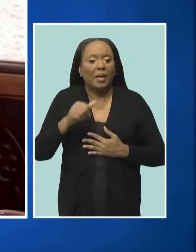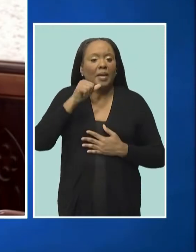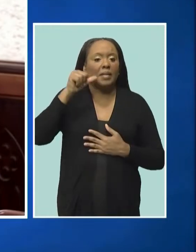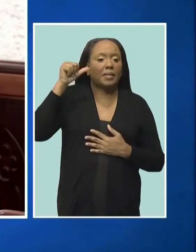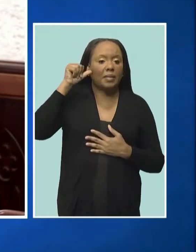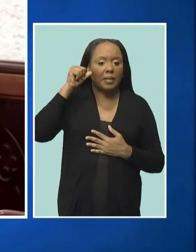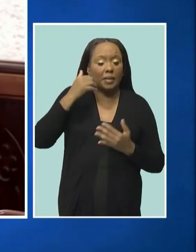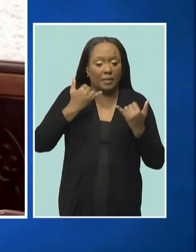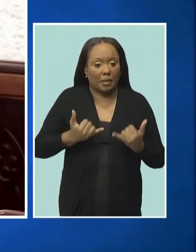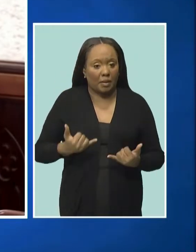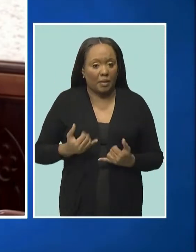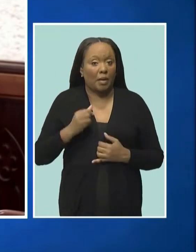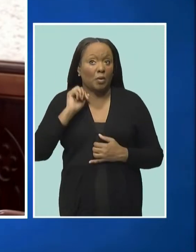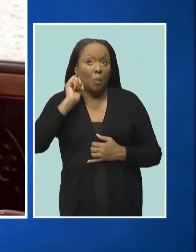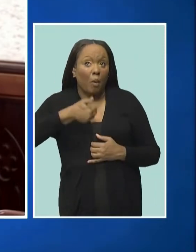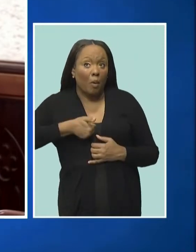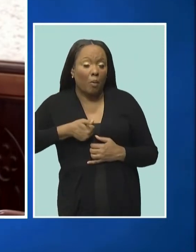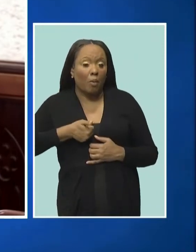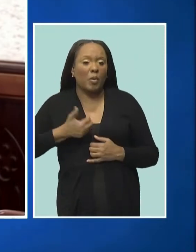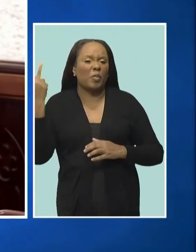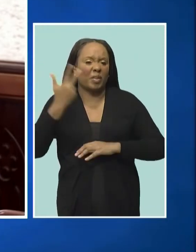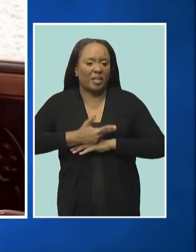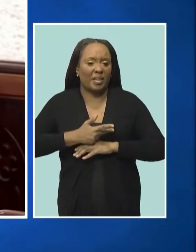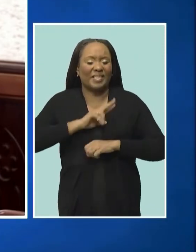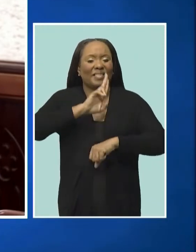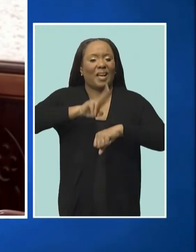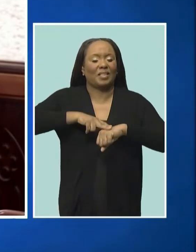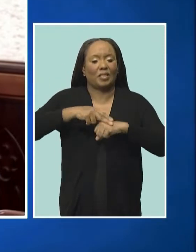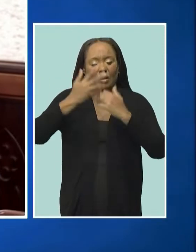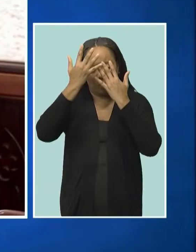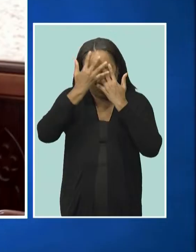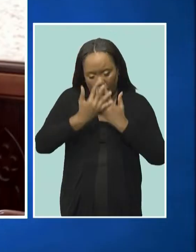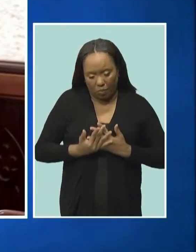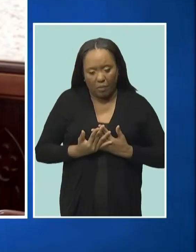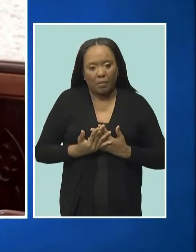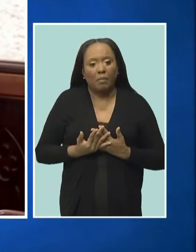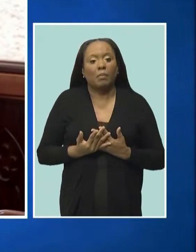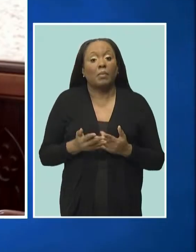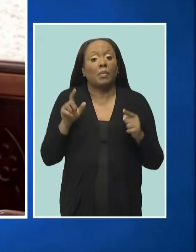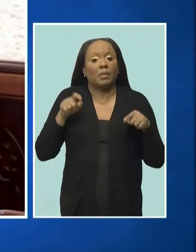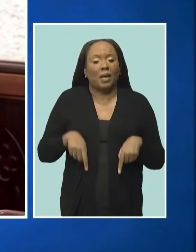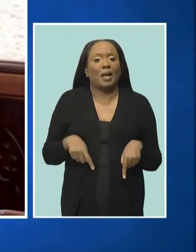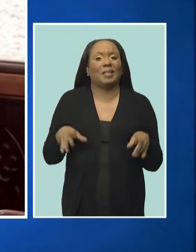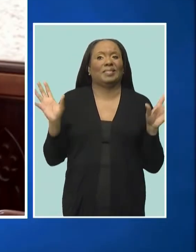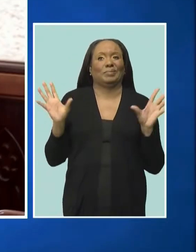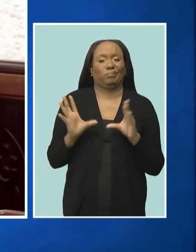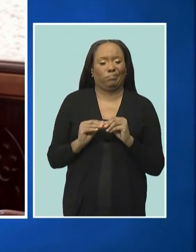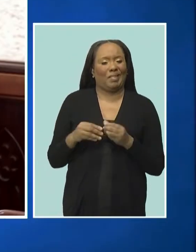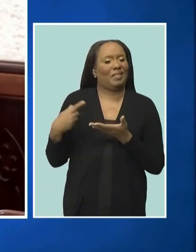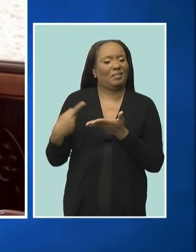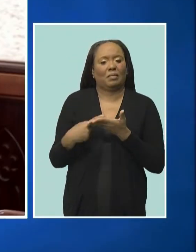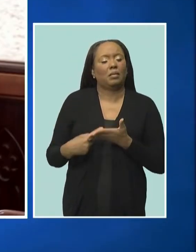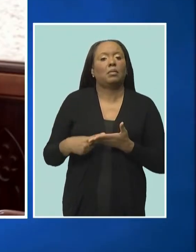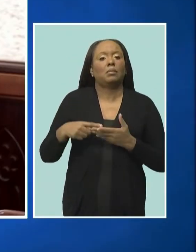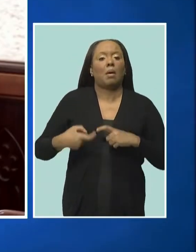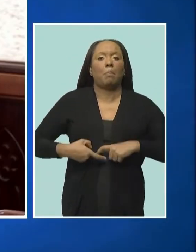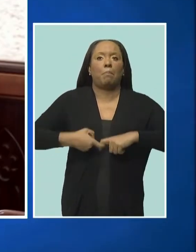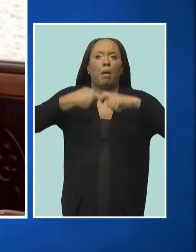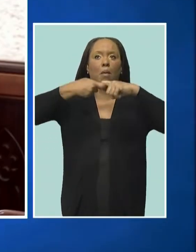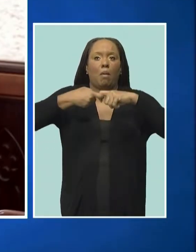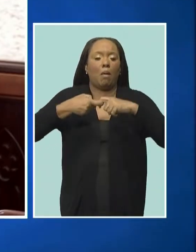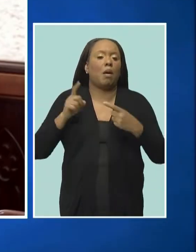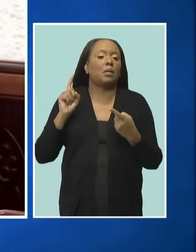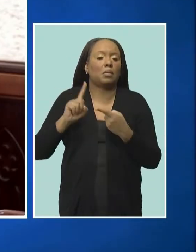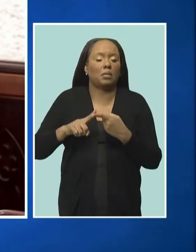tomorrow, that the business of this chamber would be best suited to be postponed